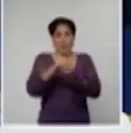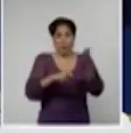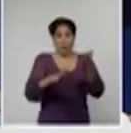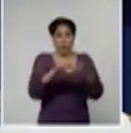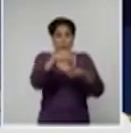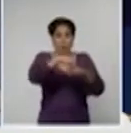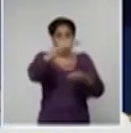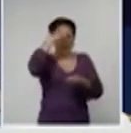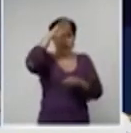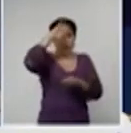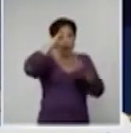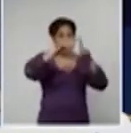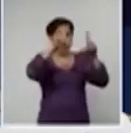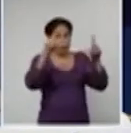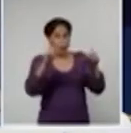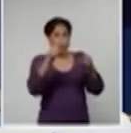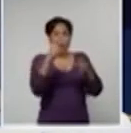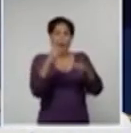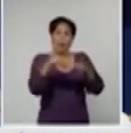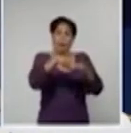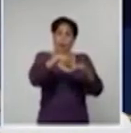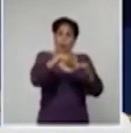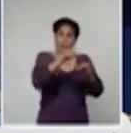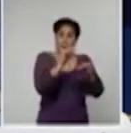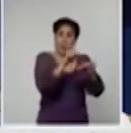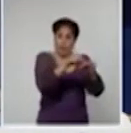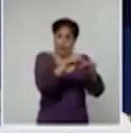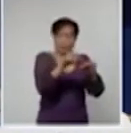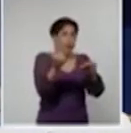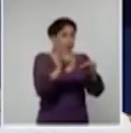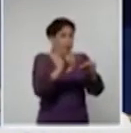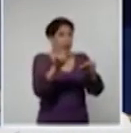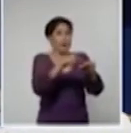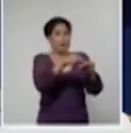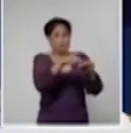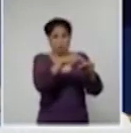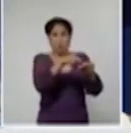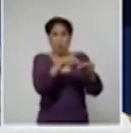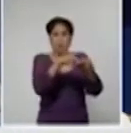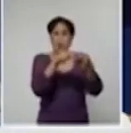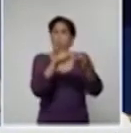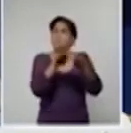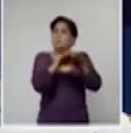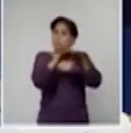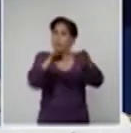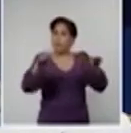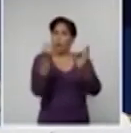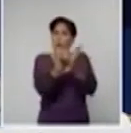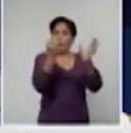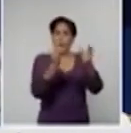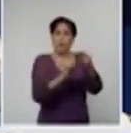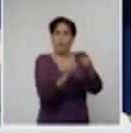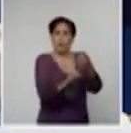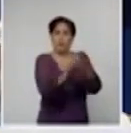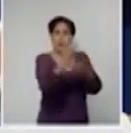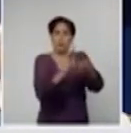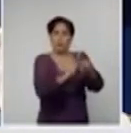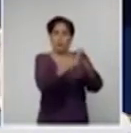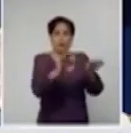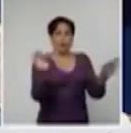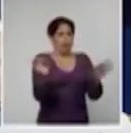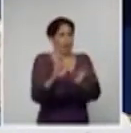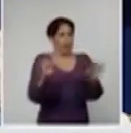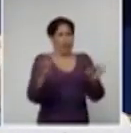age. We're talking about 4 children, 2 males and 2 female from El Cotorro municipality,